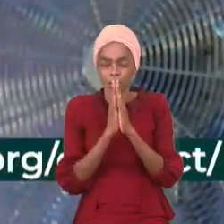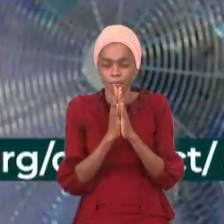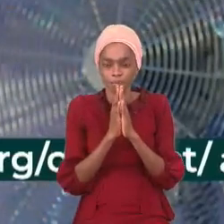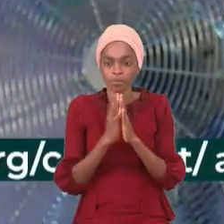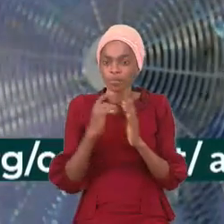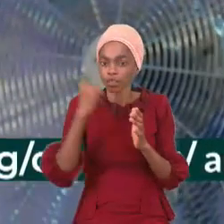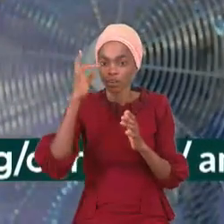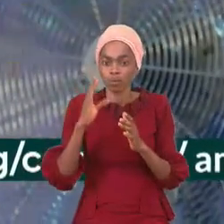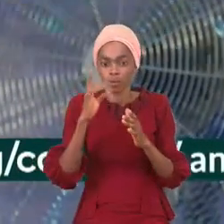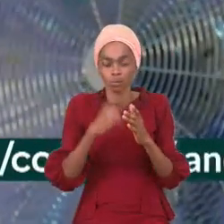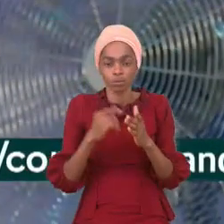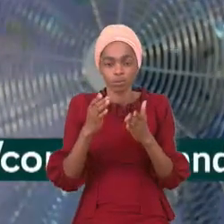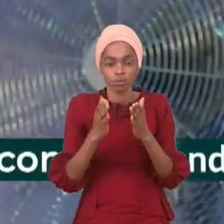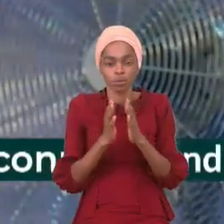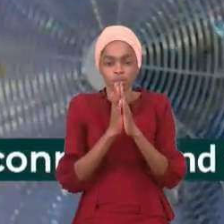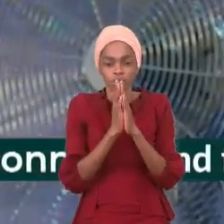Now, to my left,